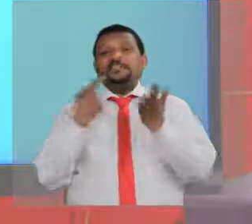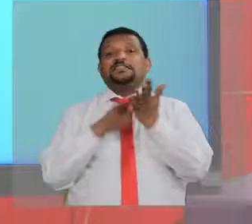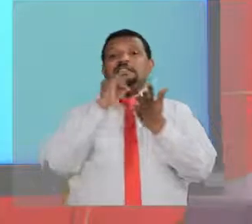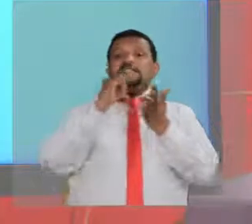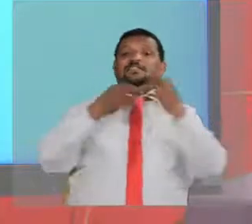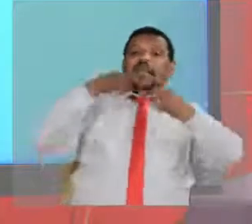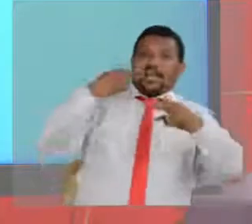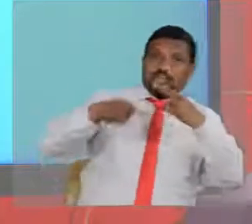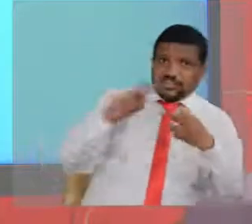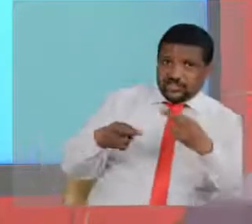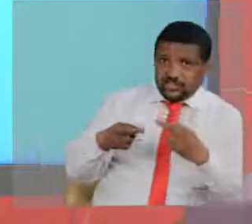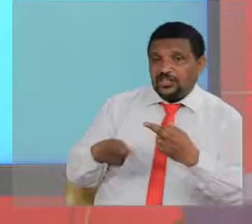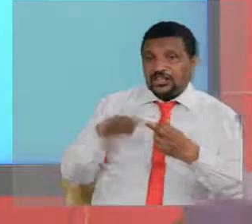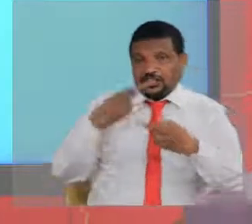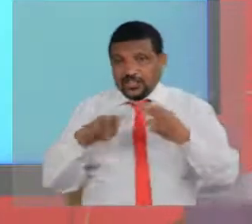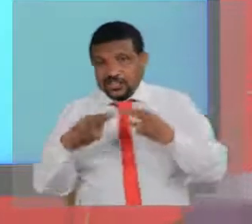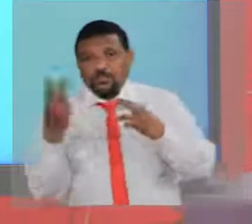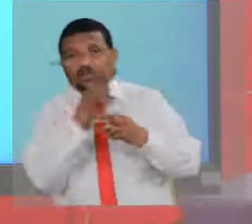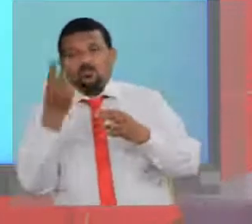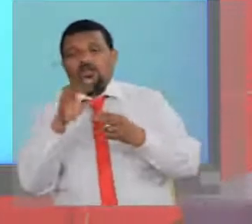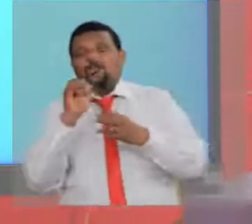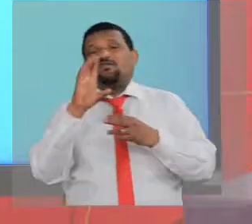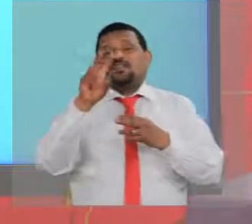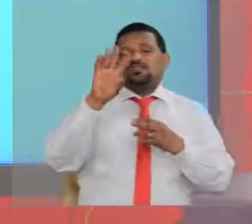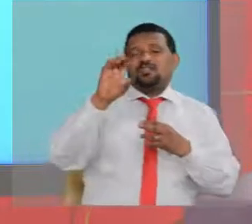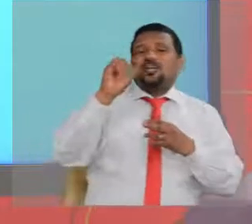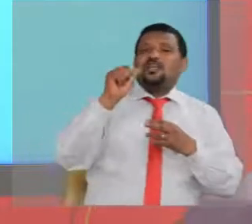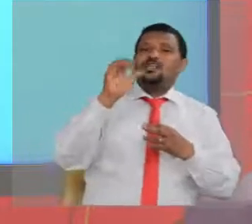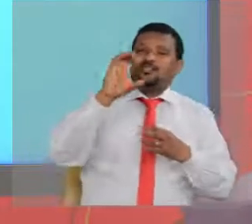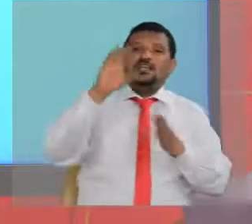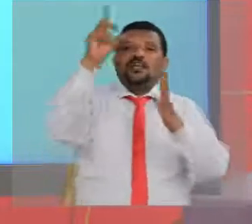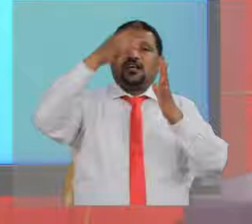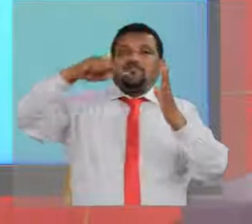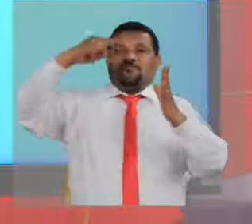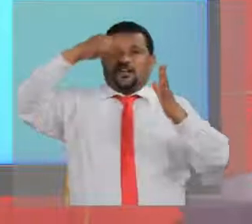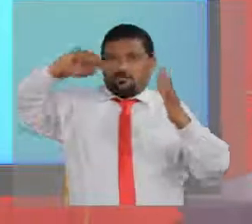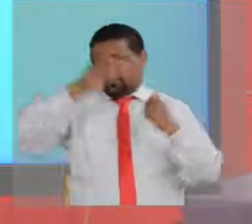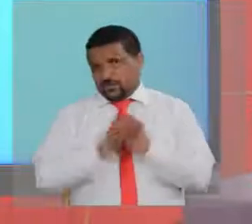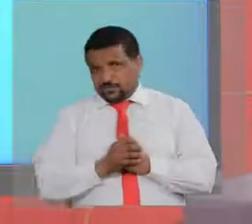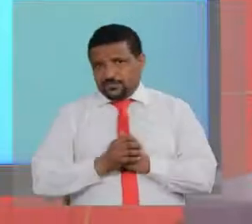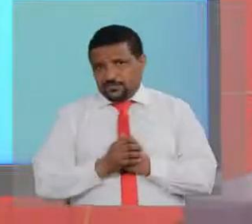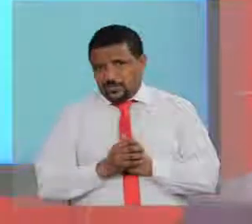This is the relationships between the ABC and the AC curves.